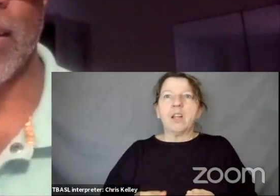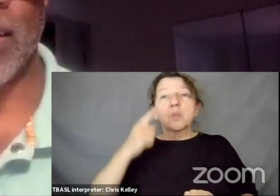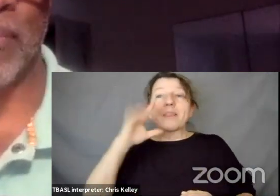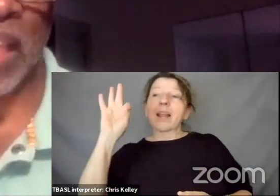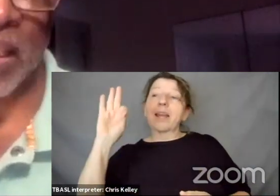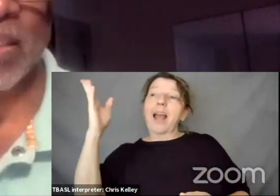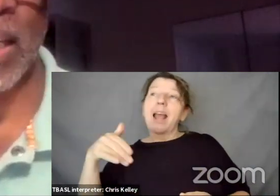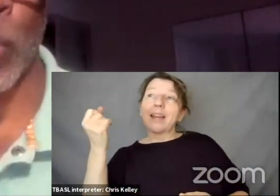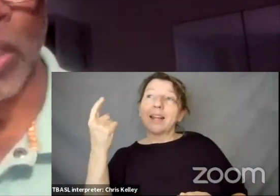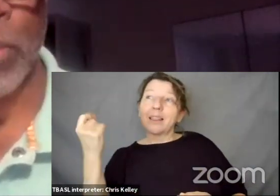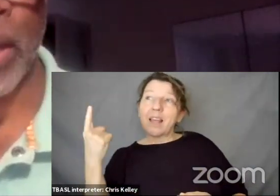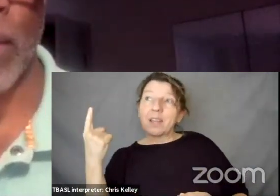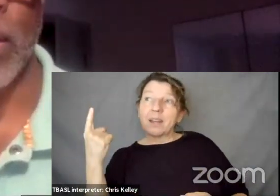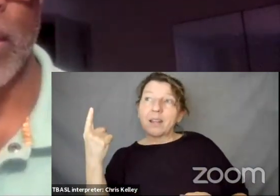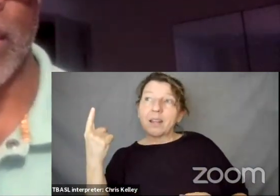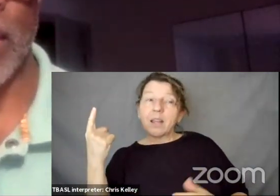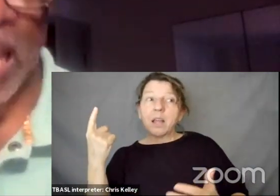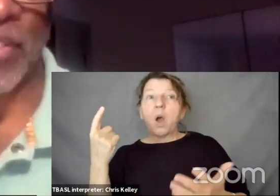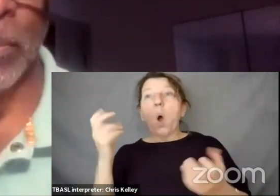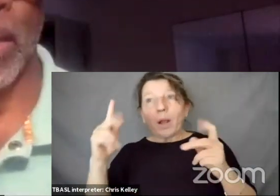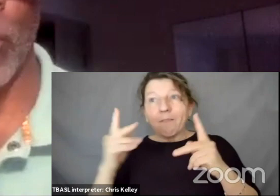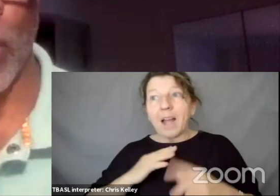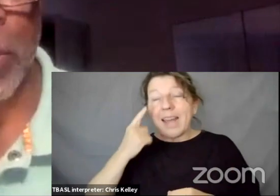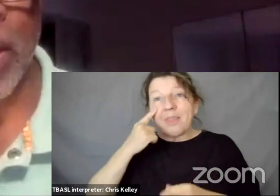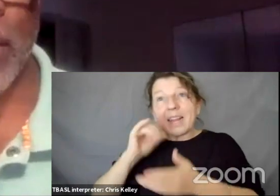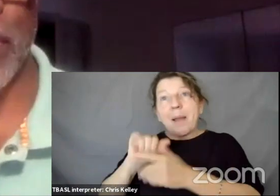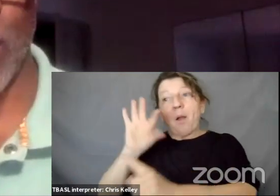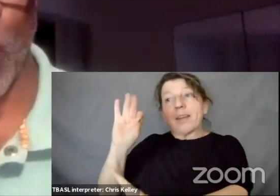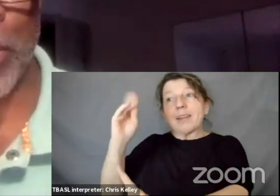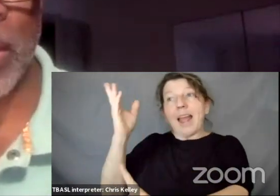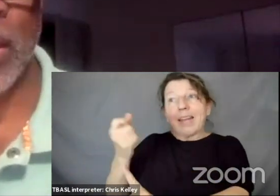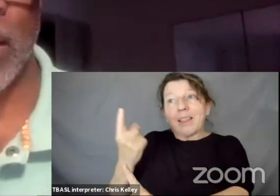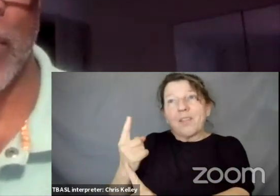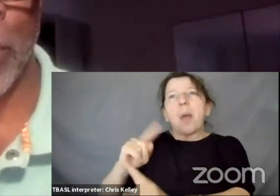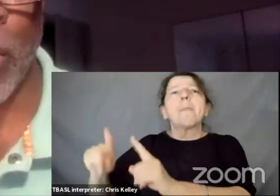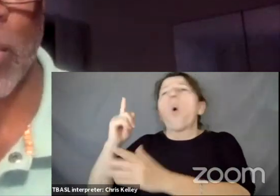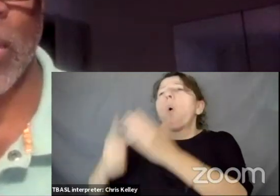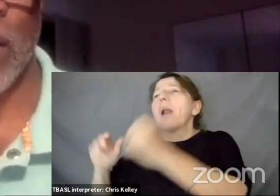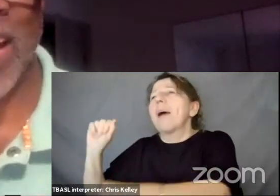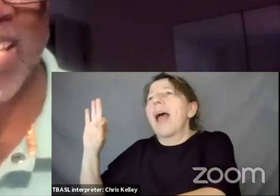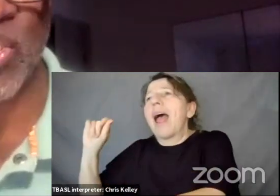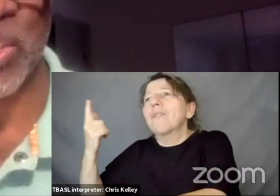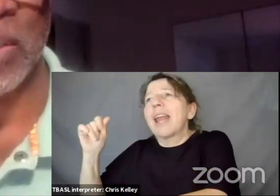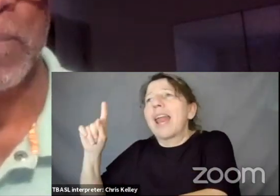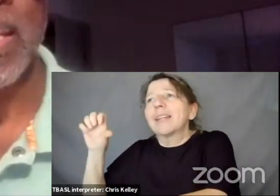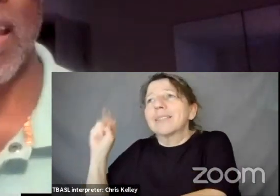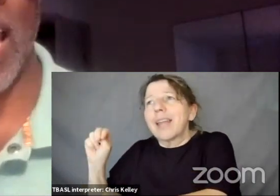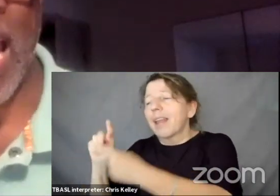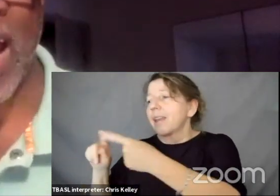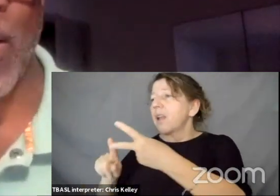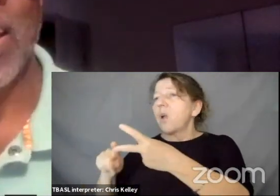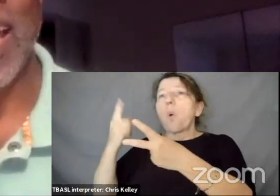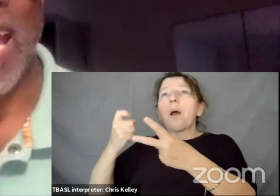about Afghanistan? What about the aftermath? What about the opening of the portal of hatred